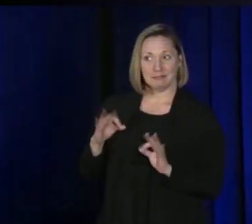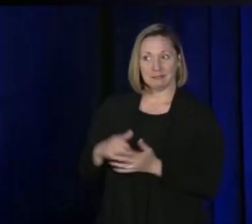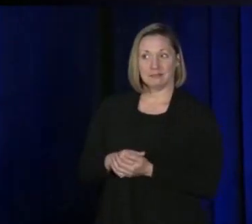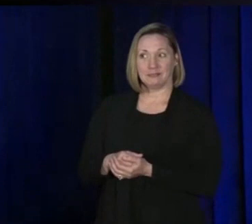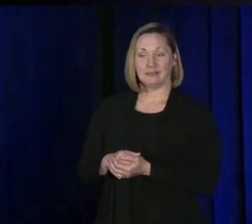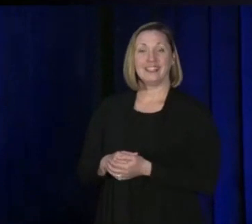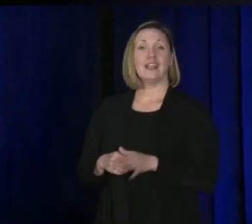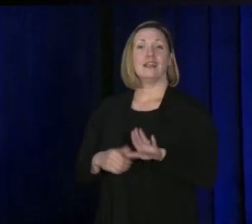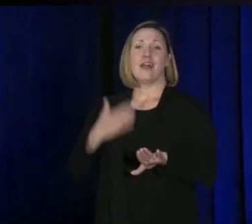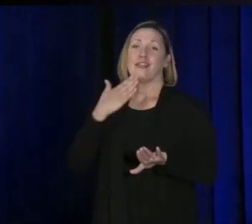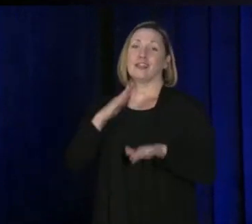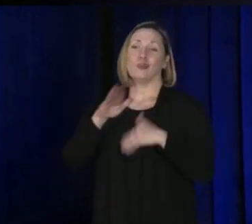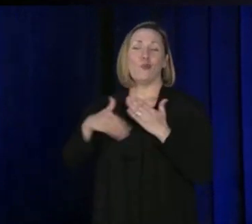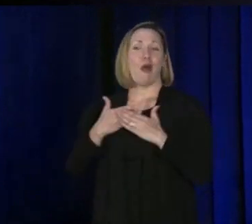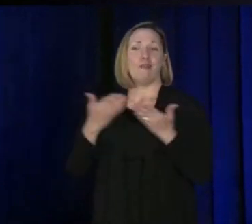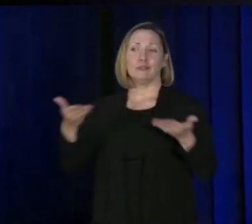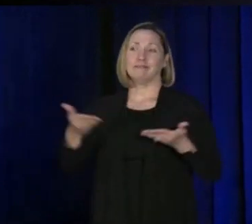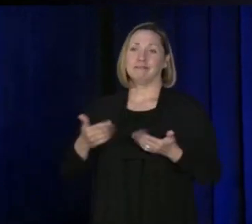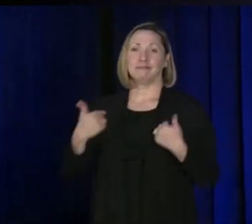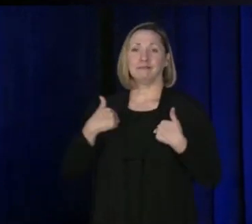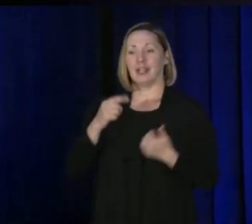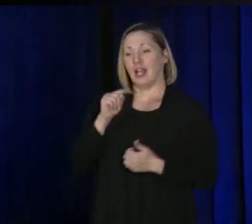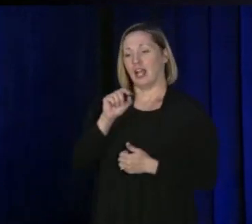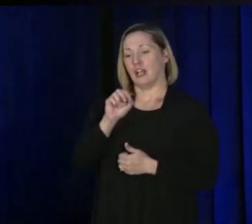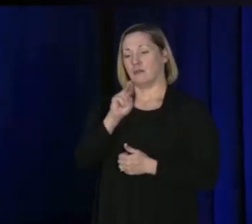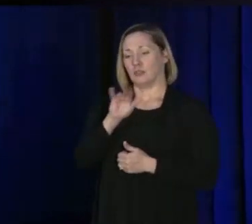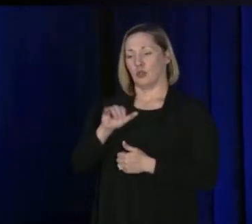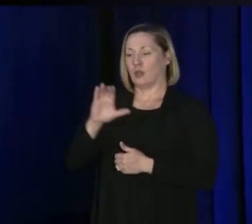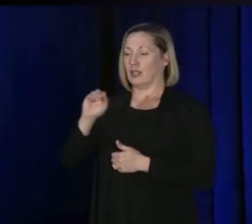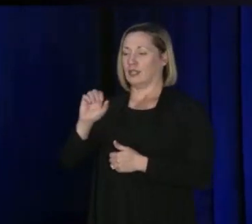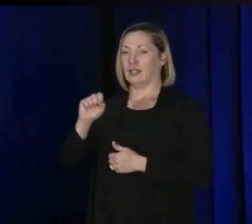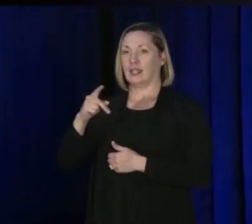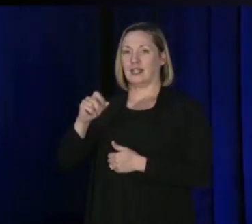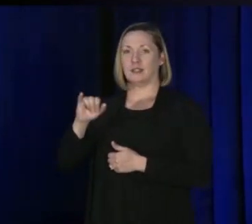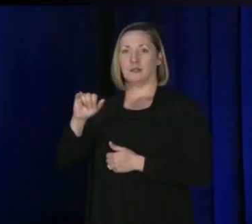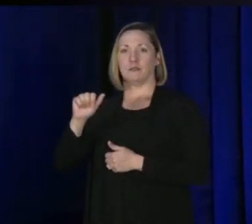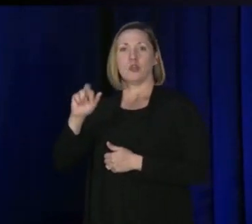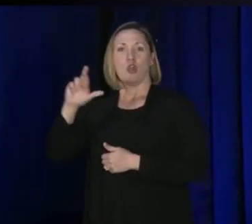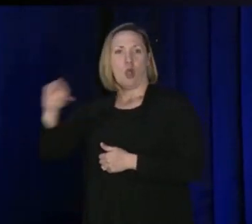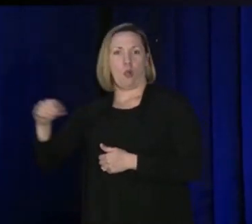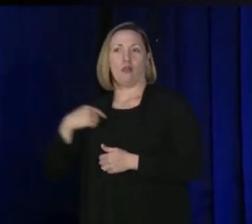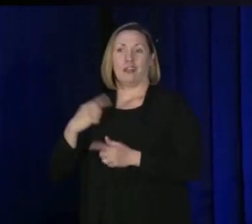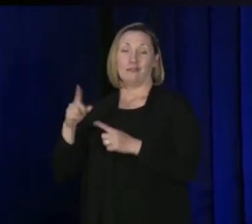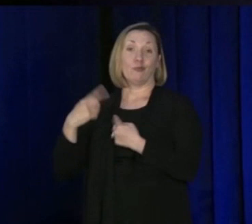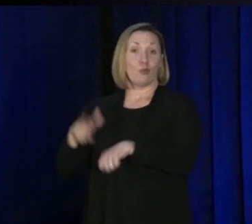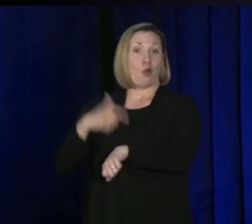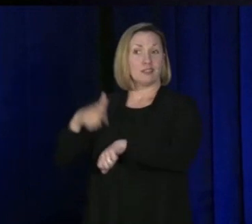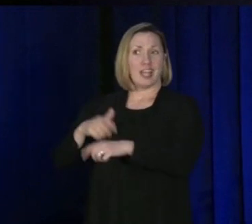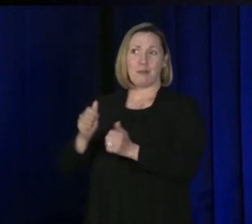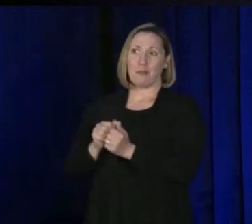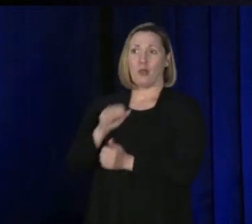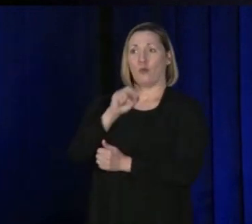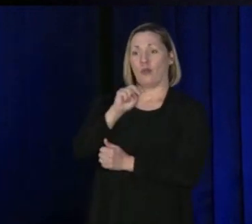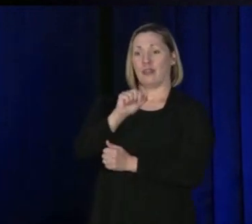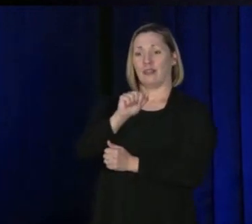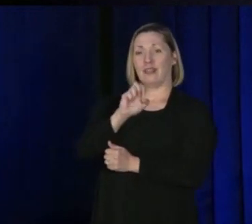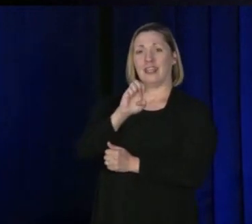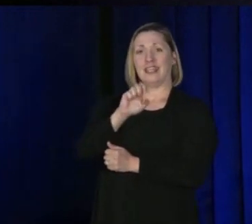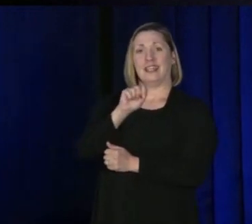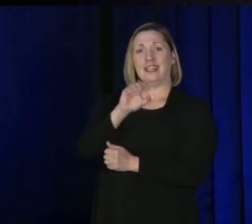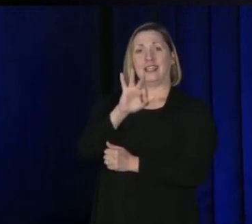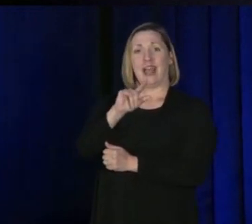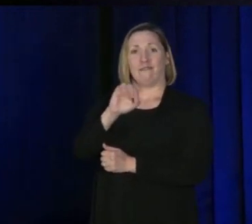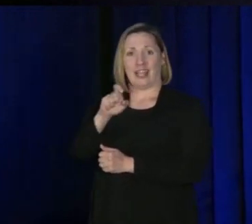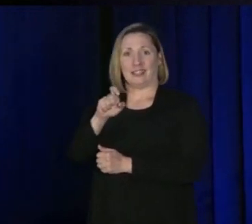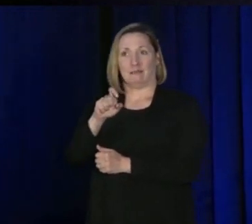Thank you all for having me. I am Tony Casparro. I've been in Netflix for a super long time, half my marriage actually. And I'm here to